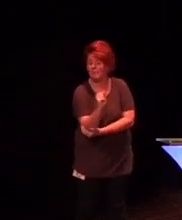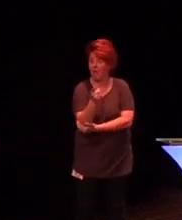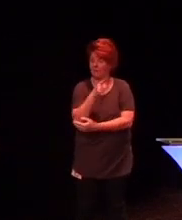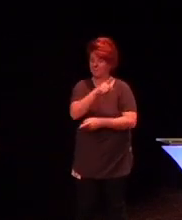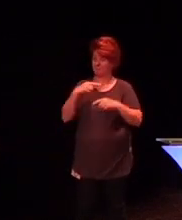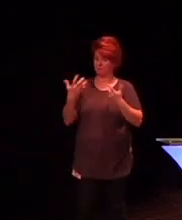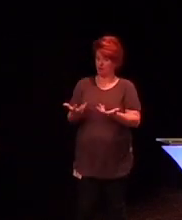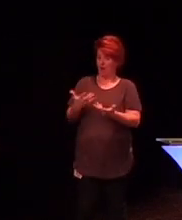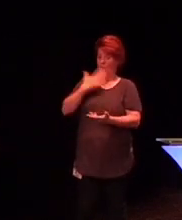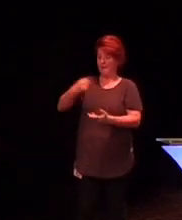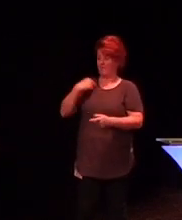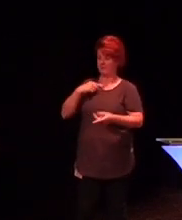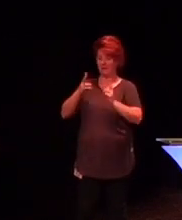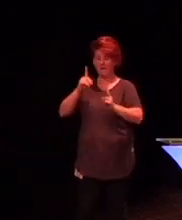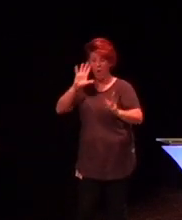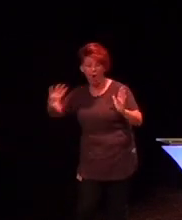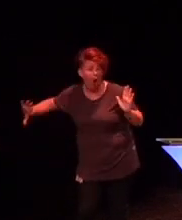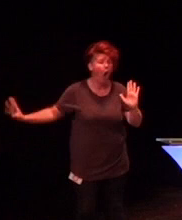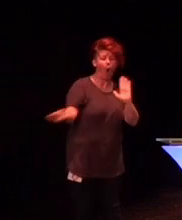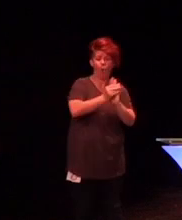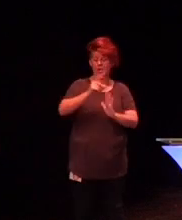And we're looking at certain words, like for example the word mad.